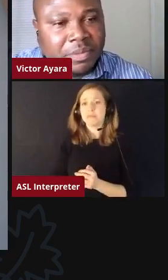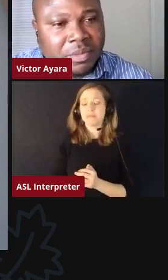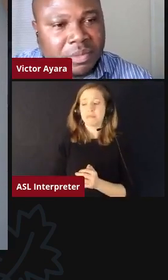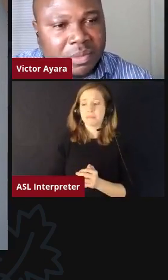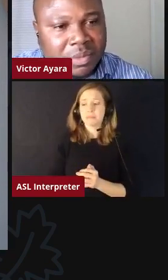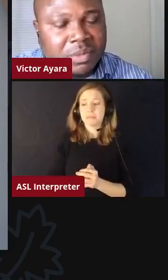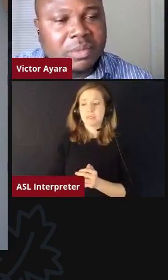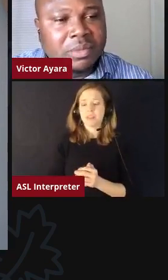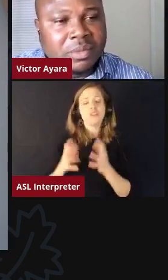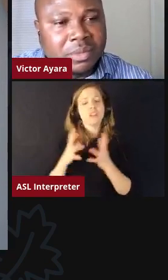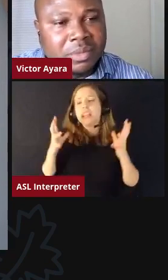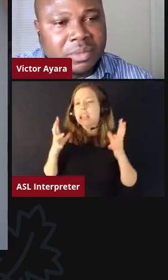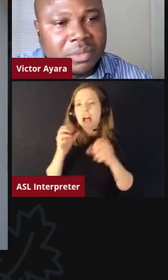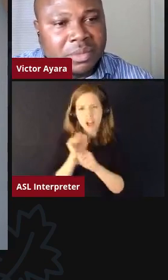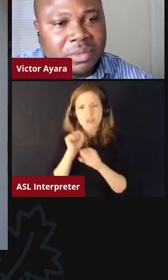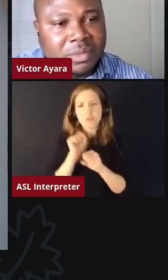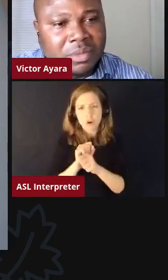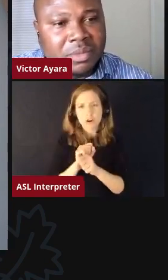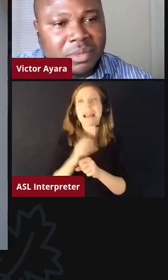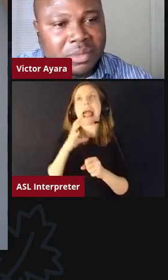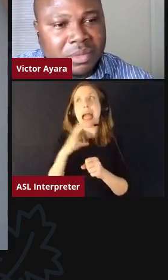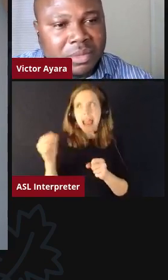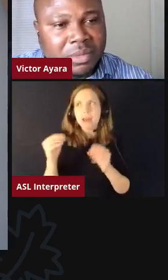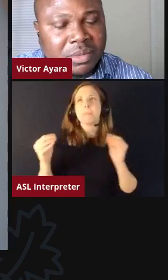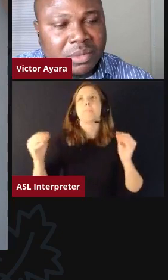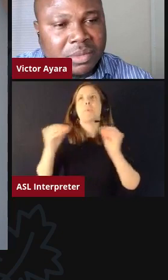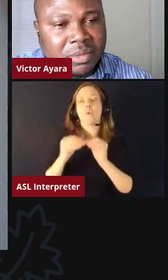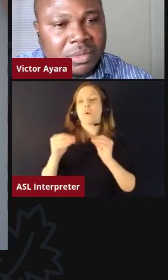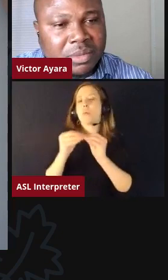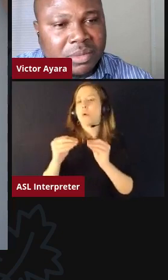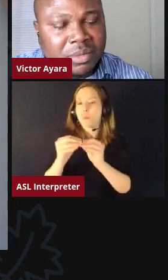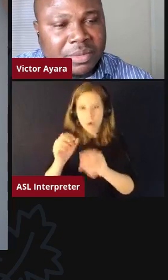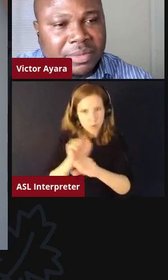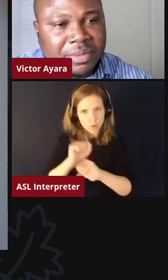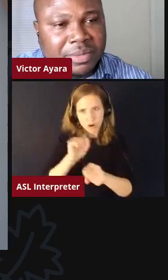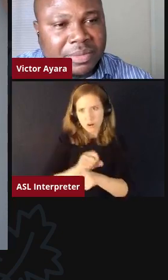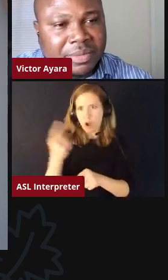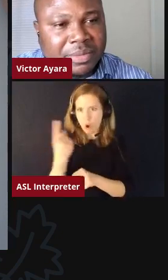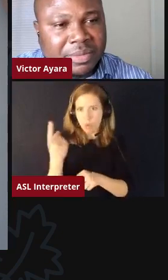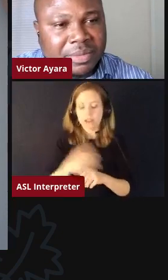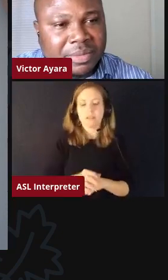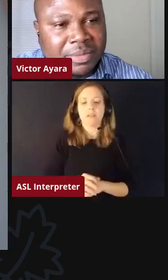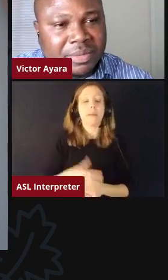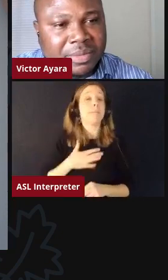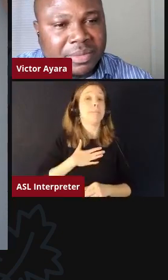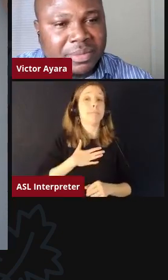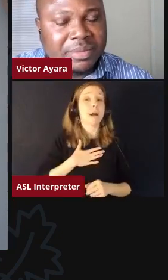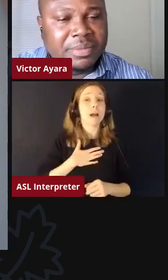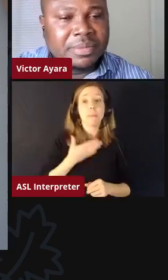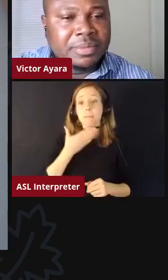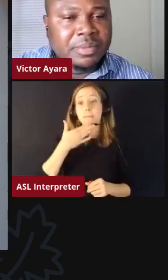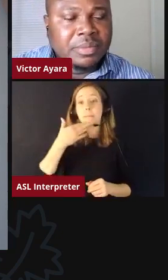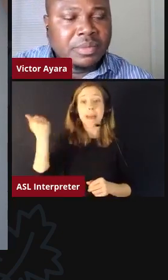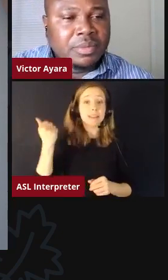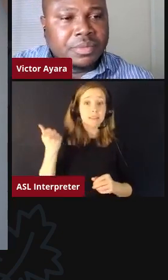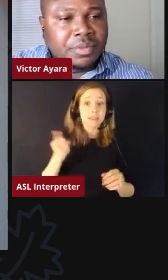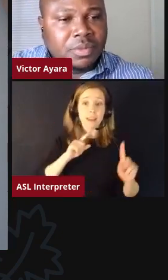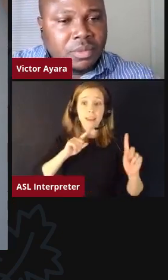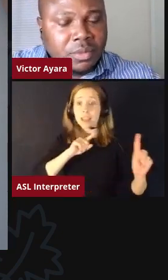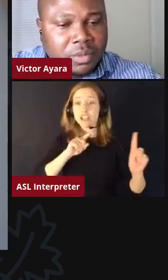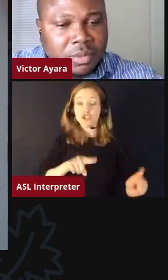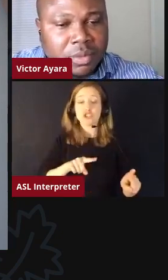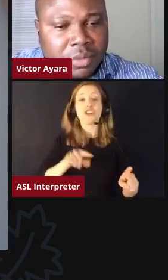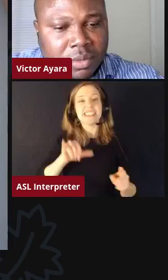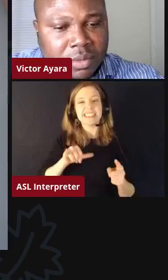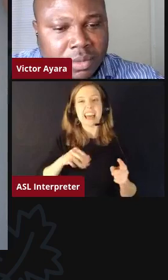that can be done to empower community leaders. So like in my breast cancer screening project, um, that can be done by